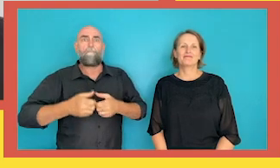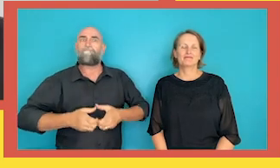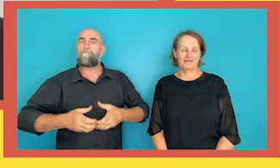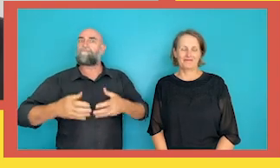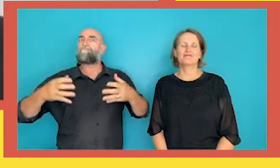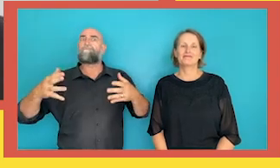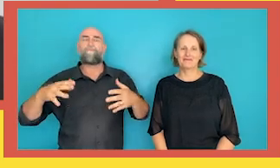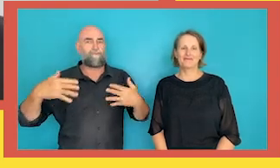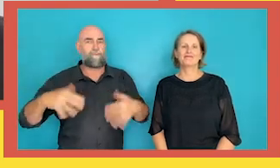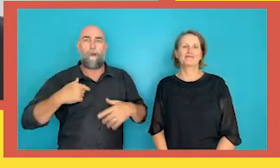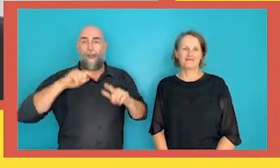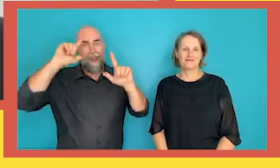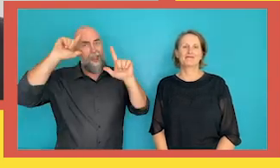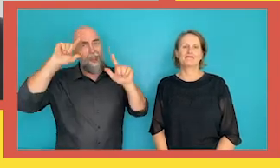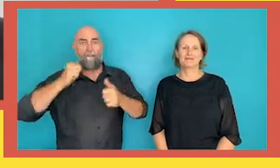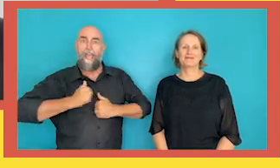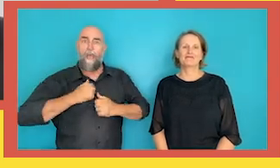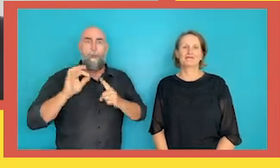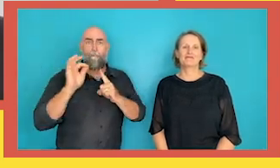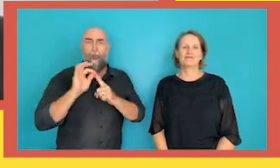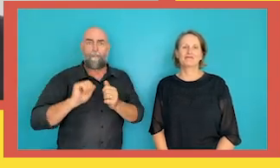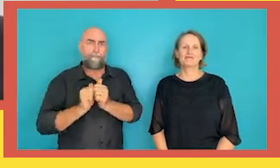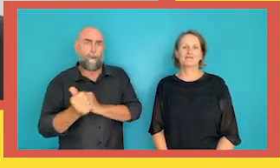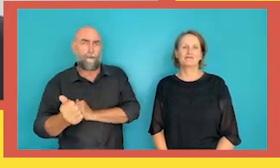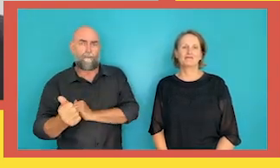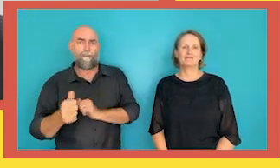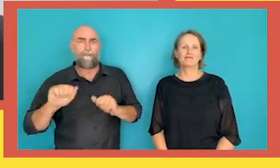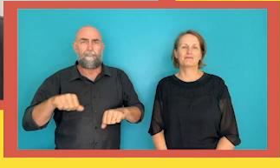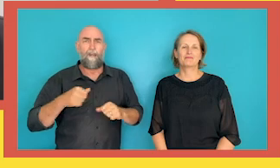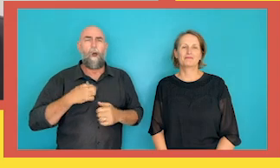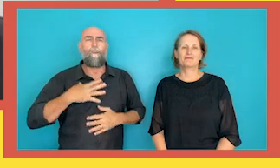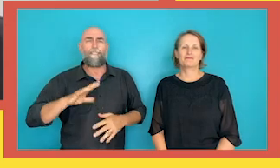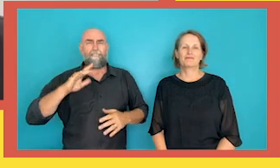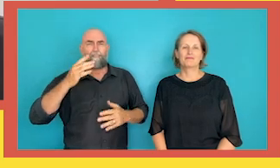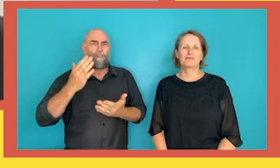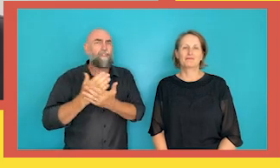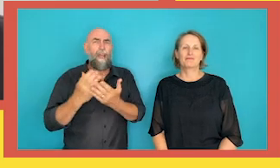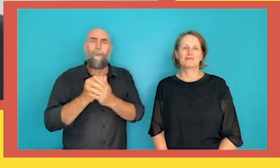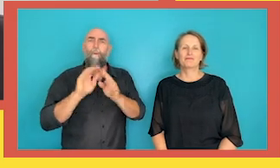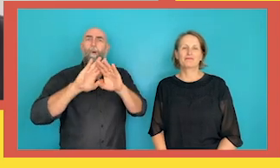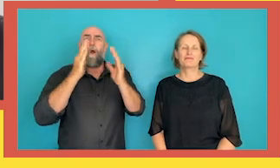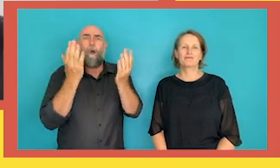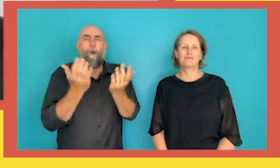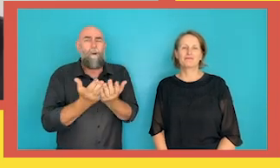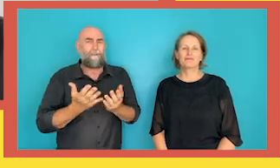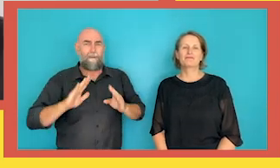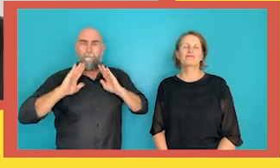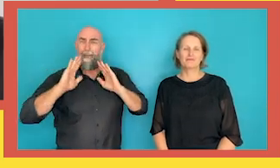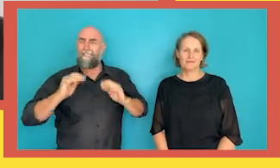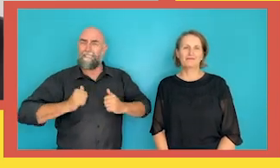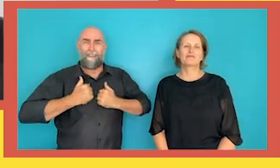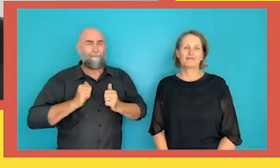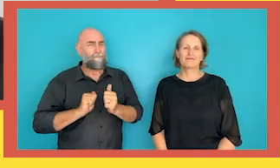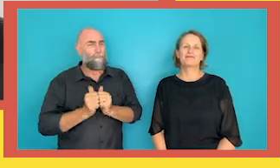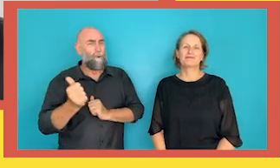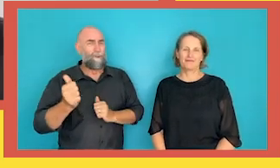all happens. And you know that we love our parasport and we want to share how amazing it is with the rest of the world. And I know